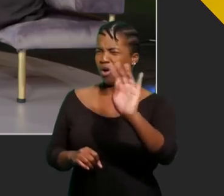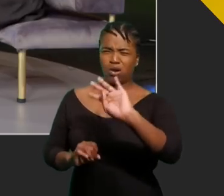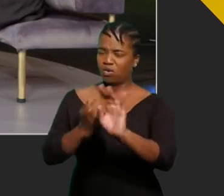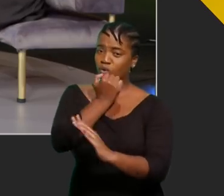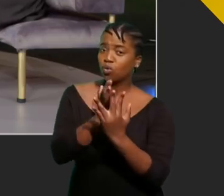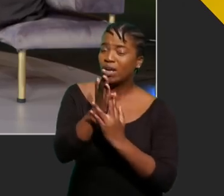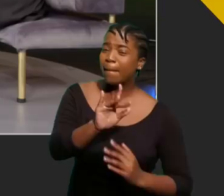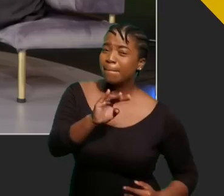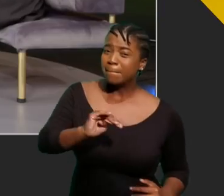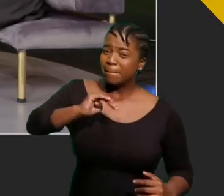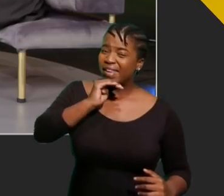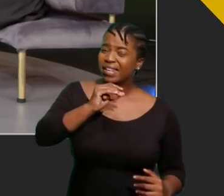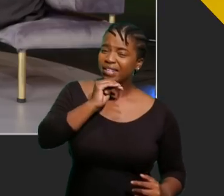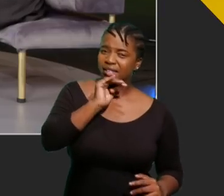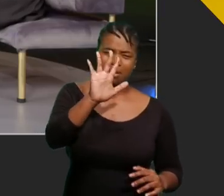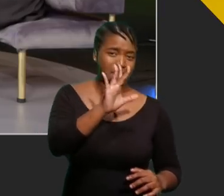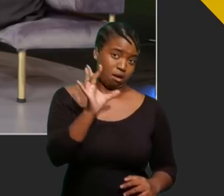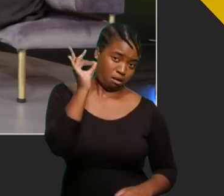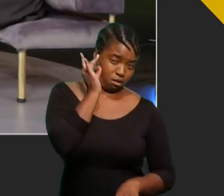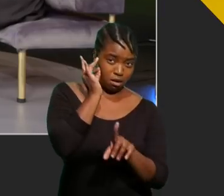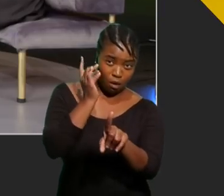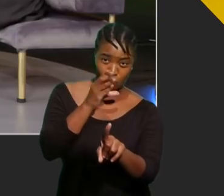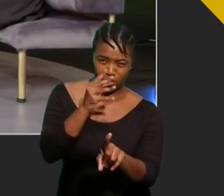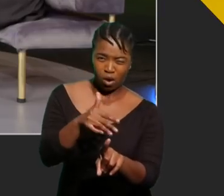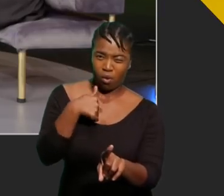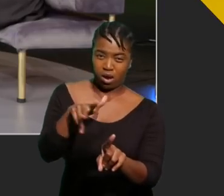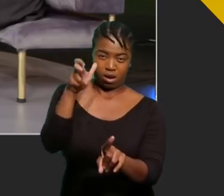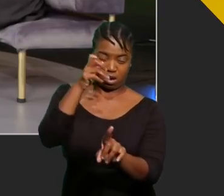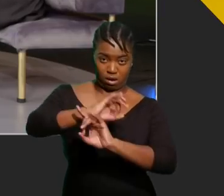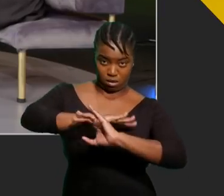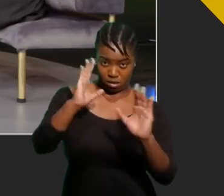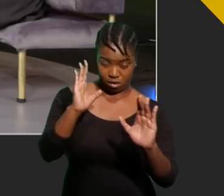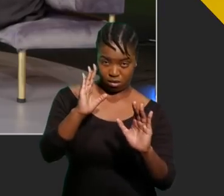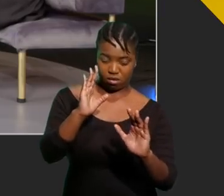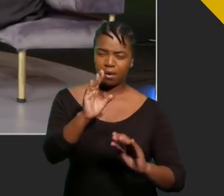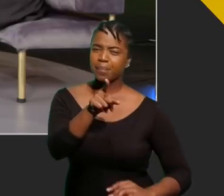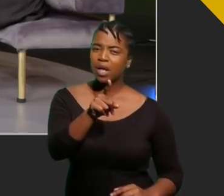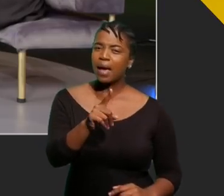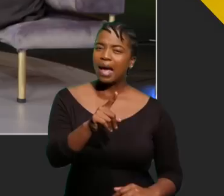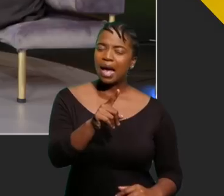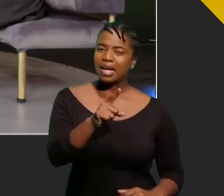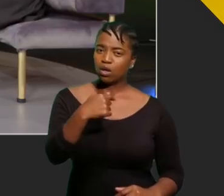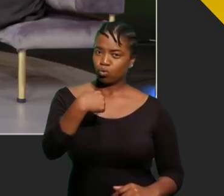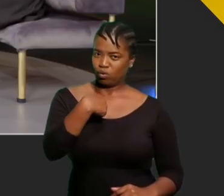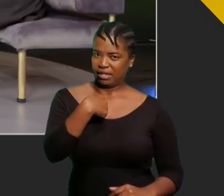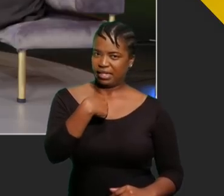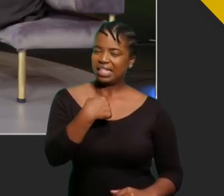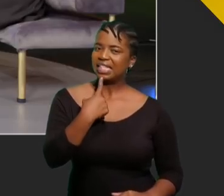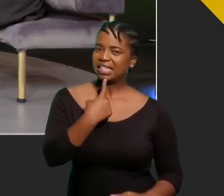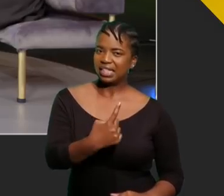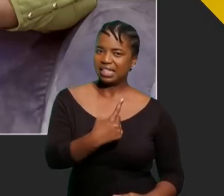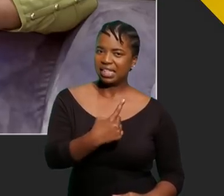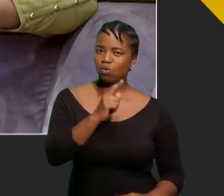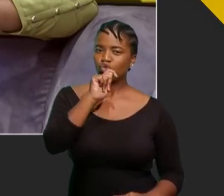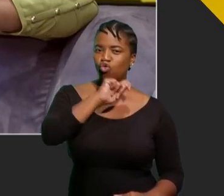Are we then saying that, and this is what I'm hearing from you, because you must also come back and answer my question, Rick. Yes. Are we then saying, Jorge, we don't trust